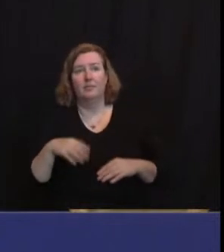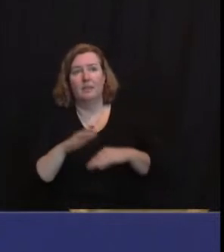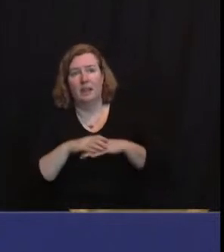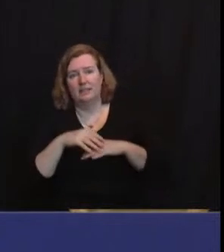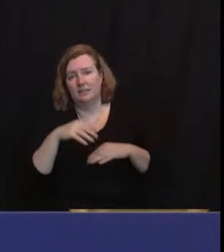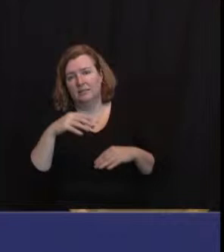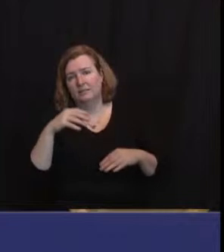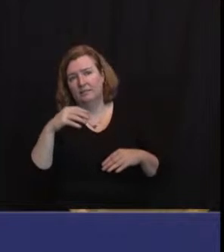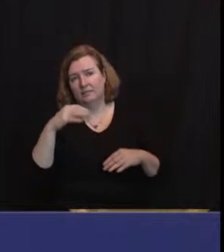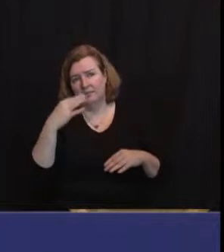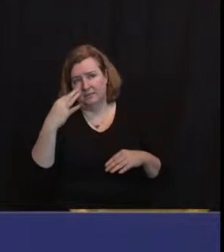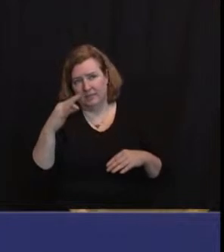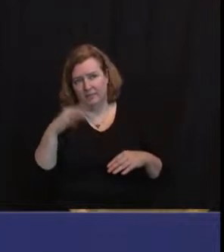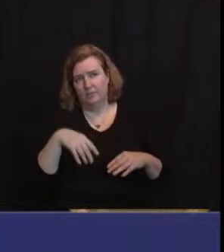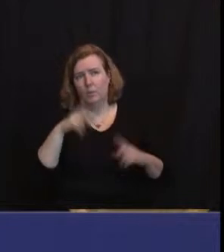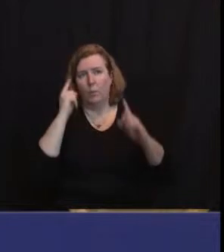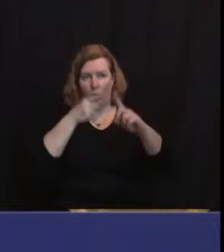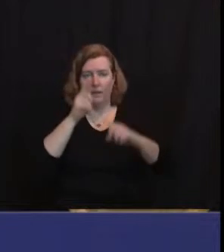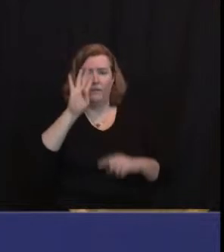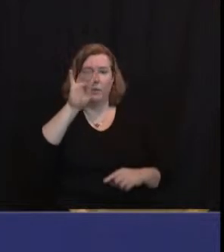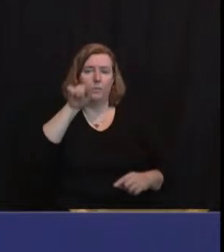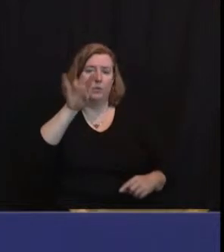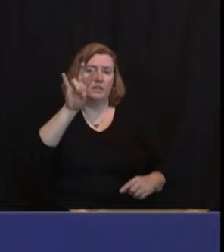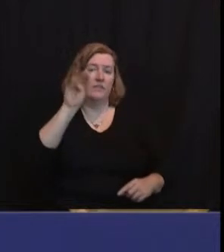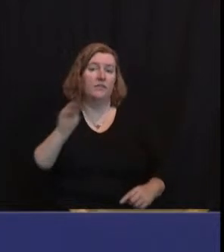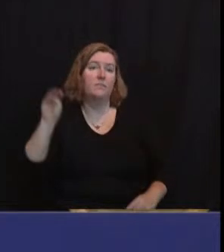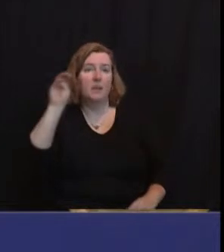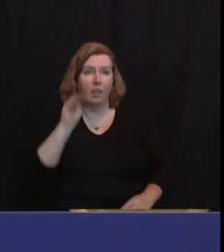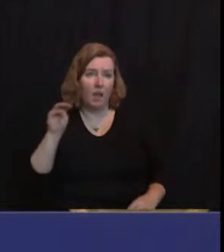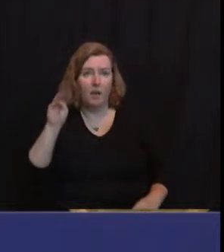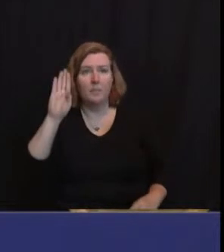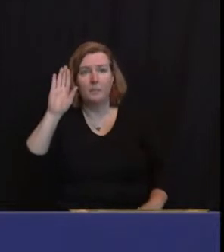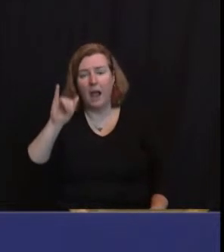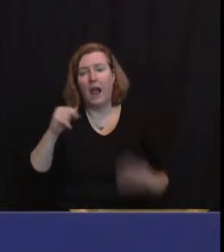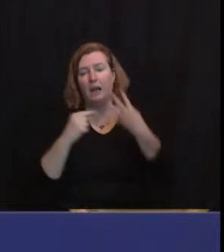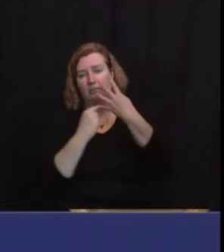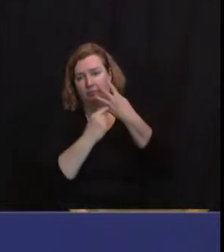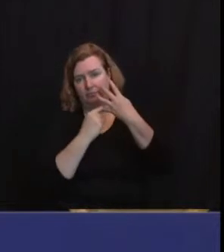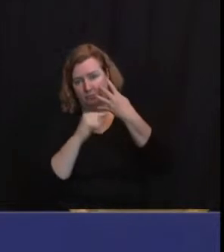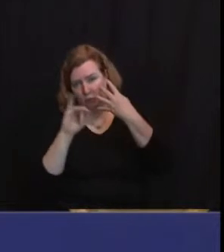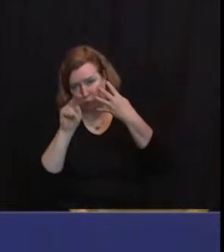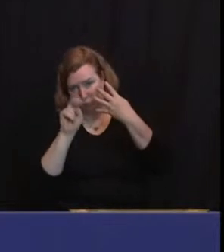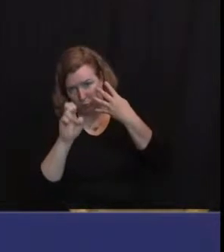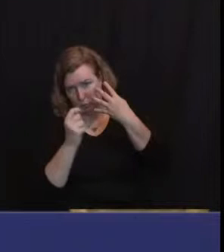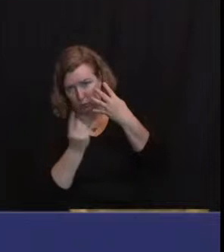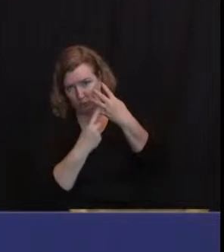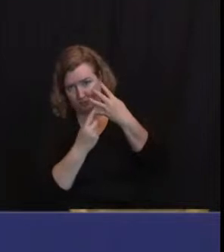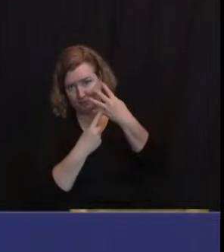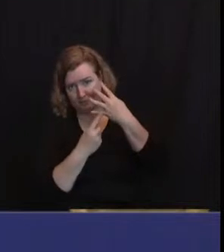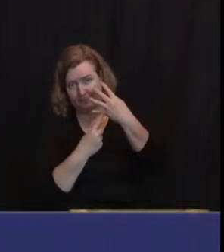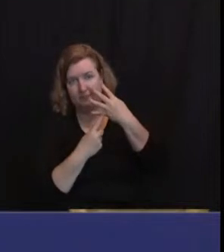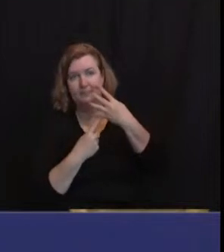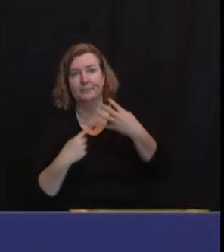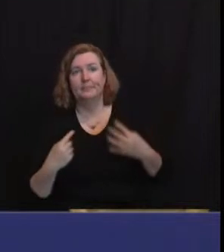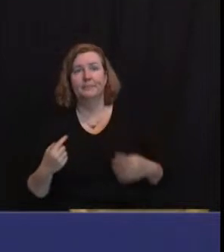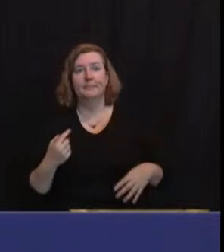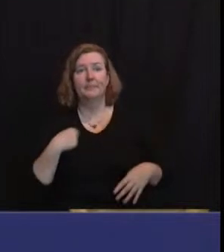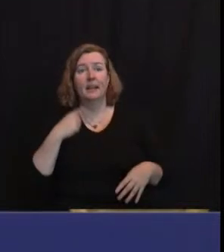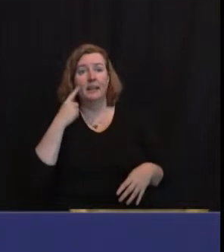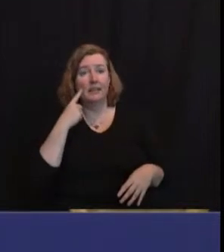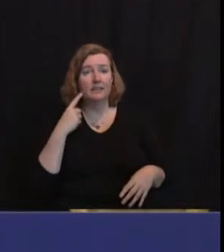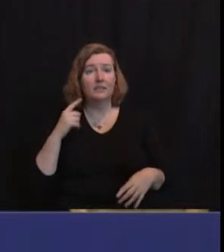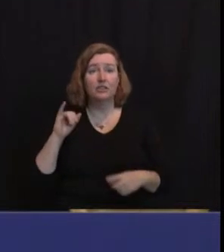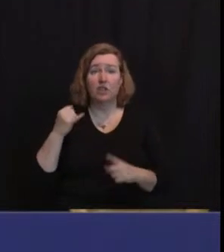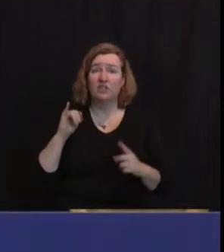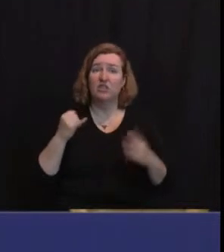to 4.7 million people by the end of June. So the J&J, I believe this to be the case, Judy, and hope that